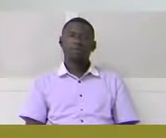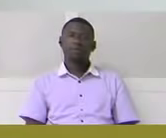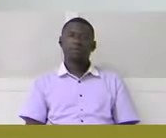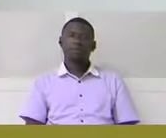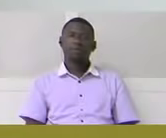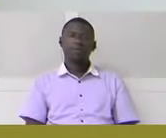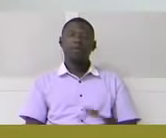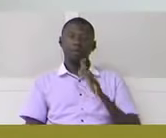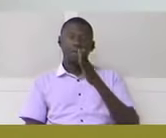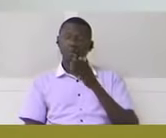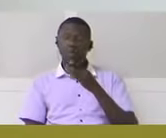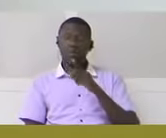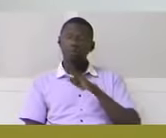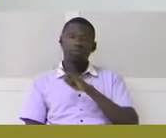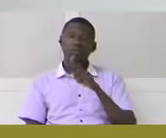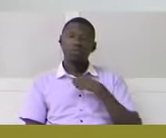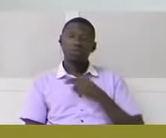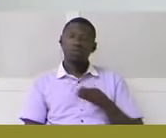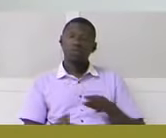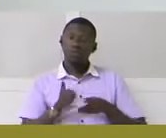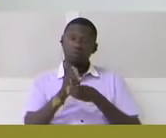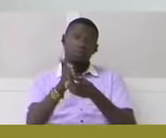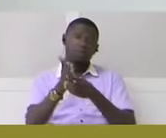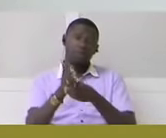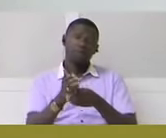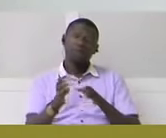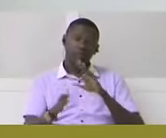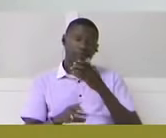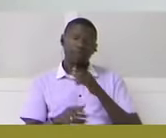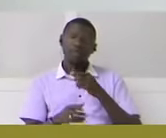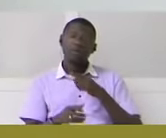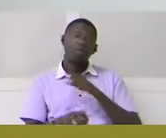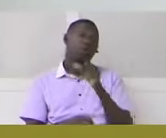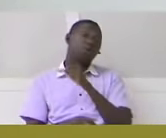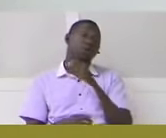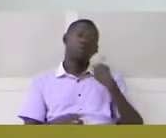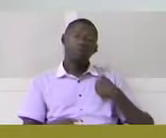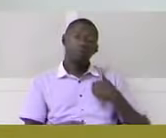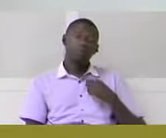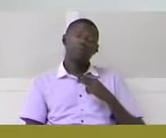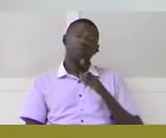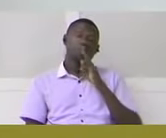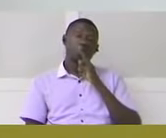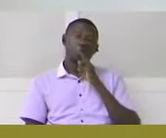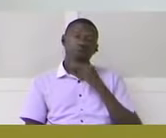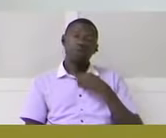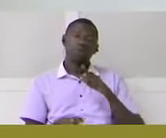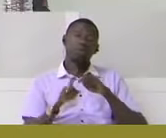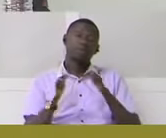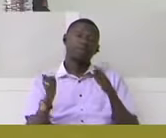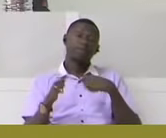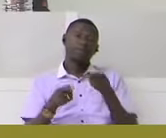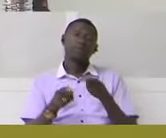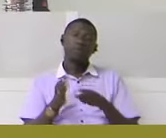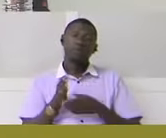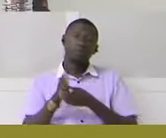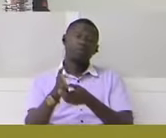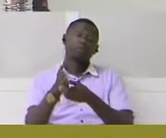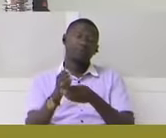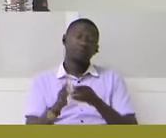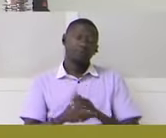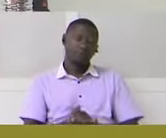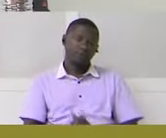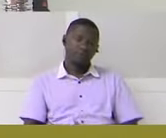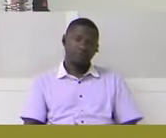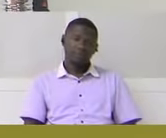commander. Asikeno, atakeno la commander foundrondi. Asikeno model from the mialong ko aning commander fardale. It was the